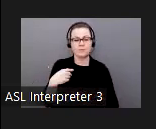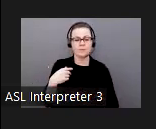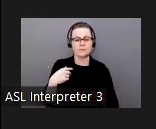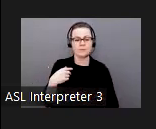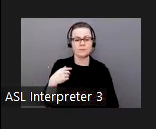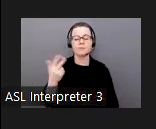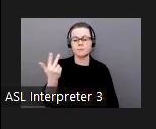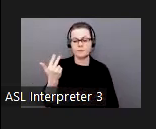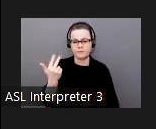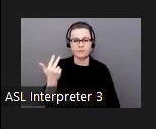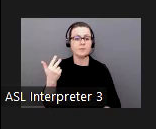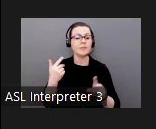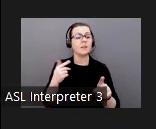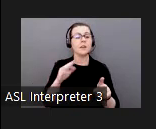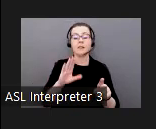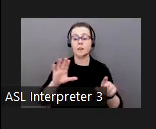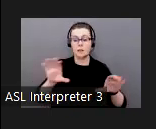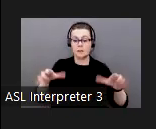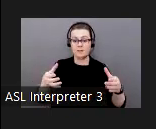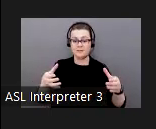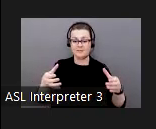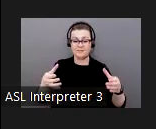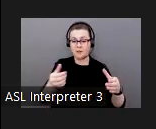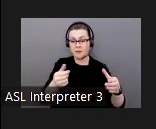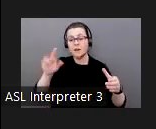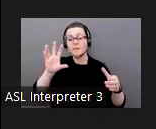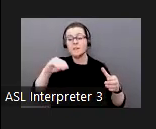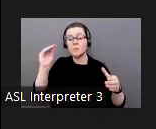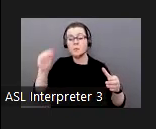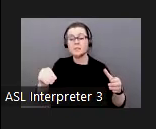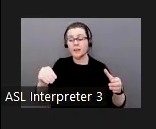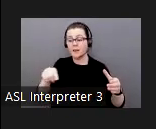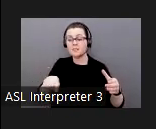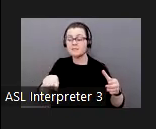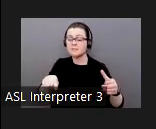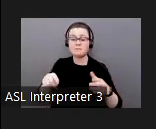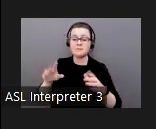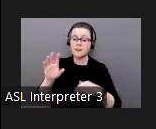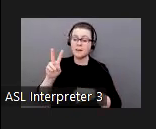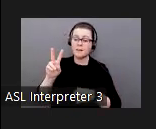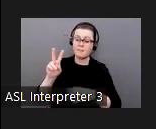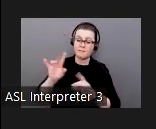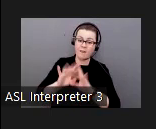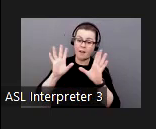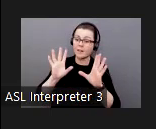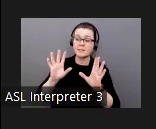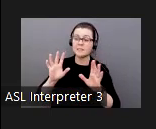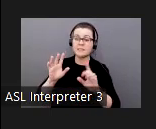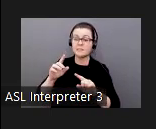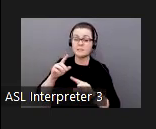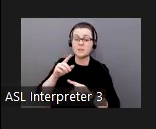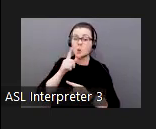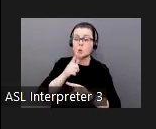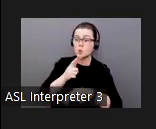they looked at were current or former partners. And that's remarkable because often when we're